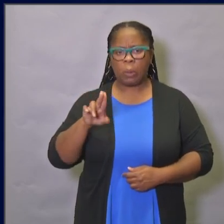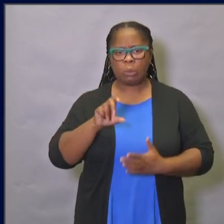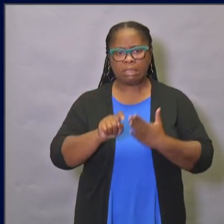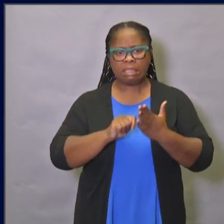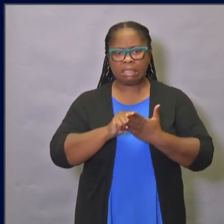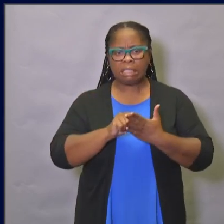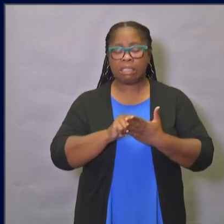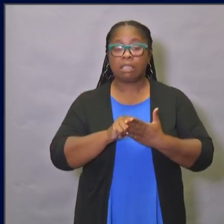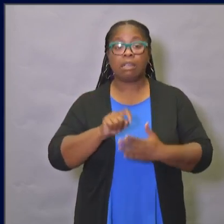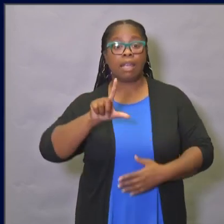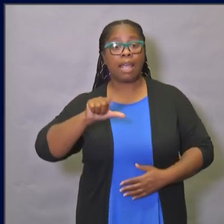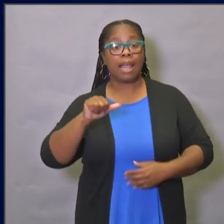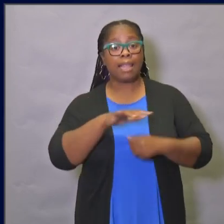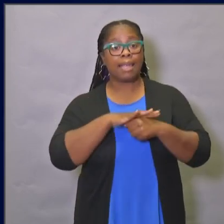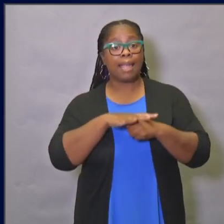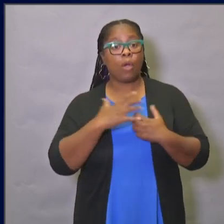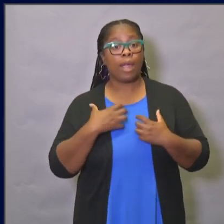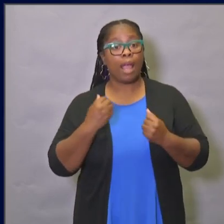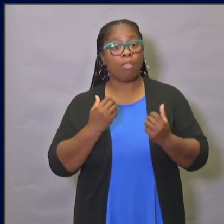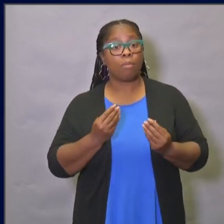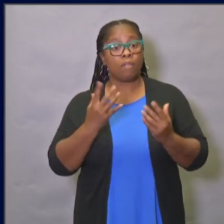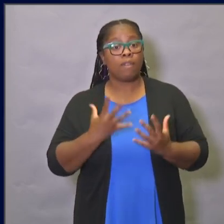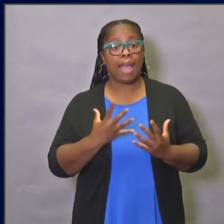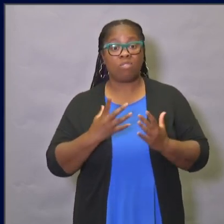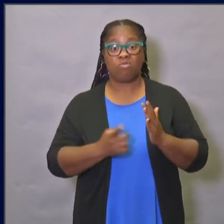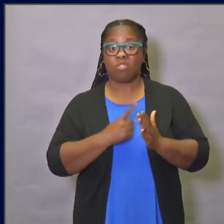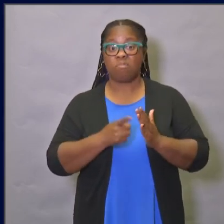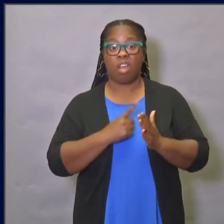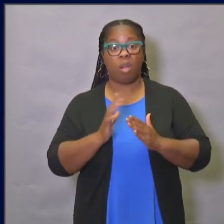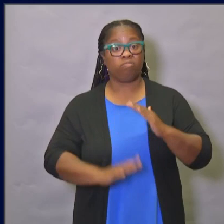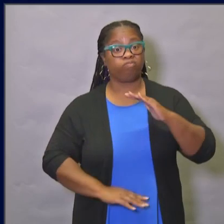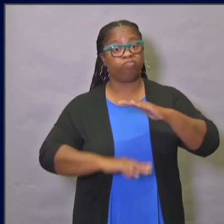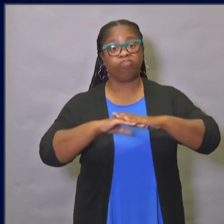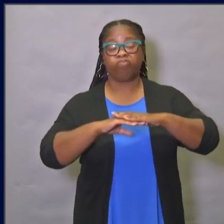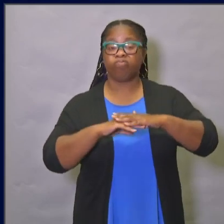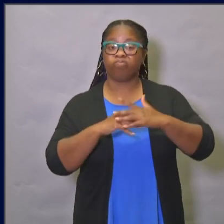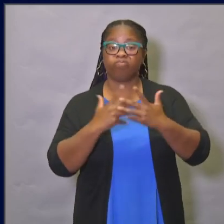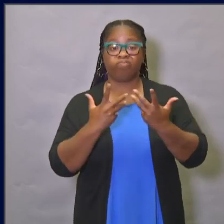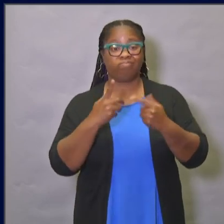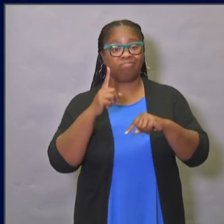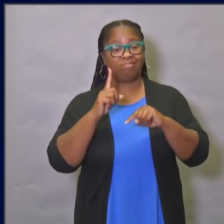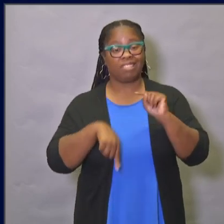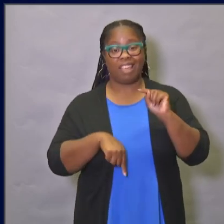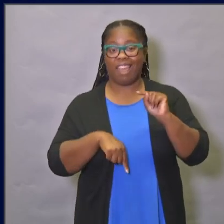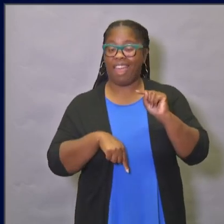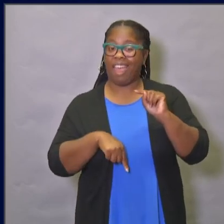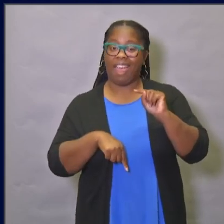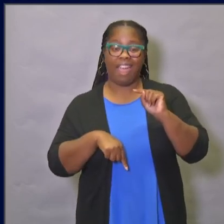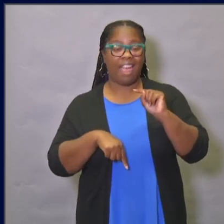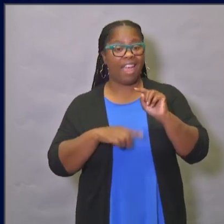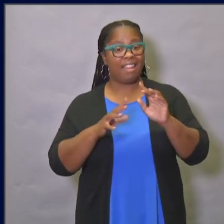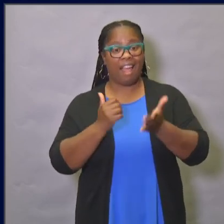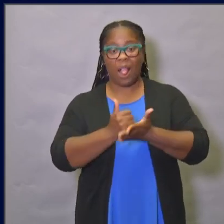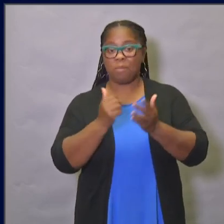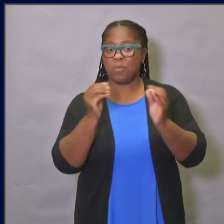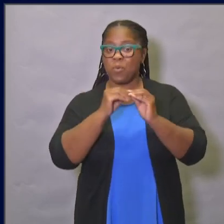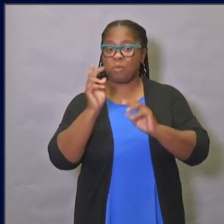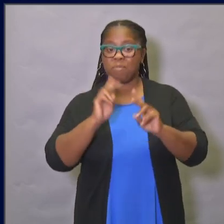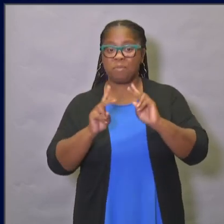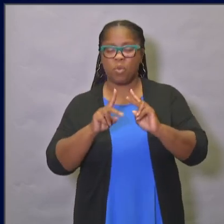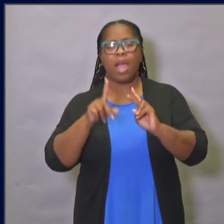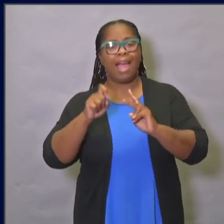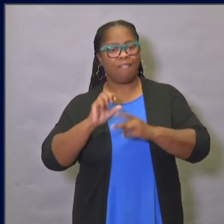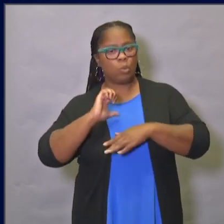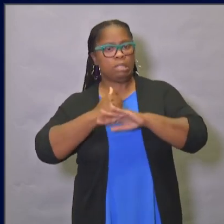healthcare providers have sometimes reached capacity and needed to implement contingency plans and even surge